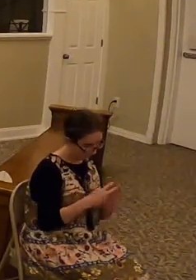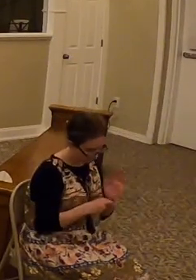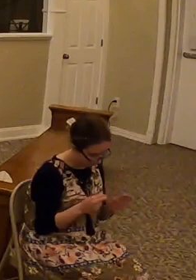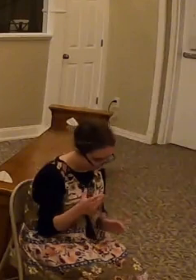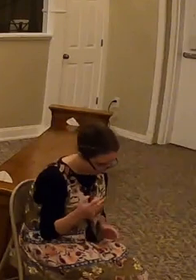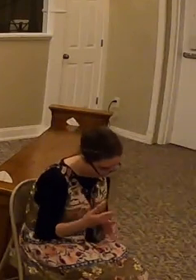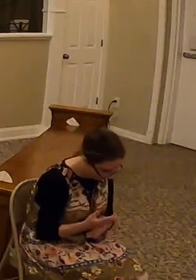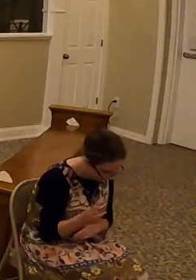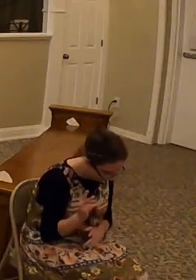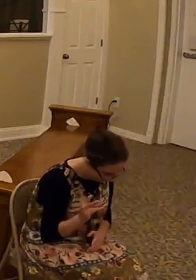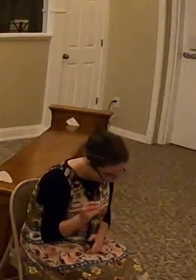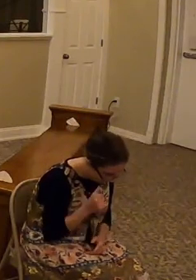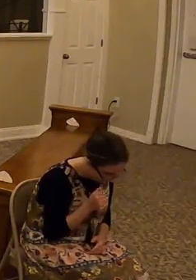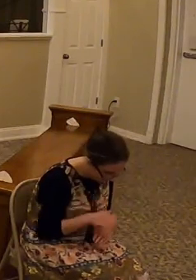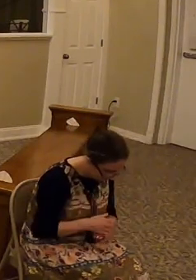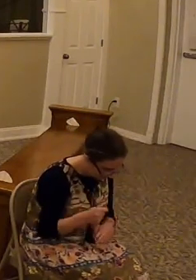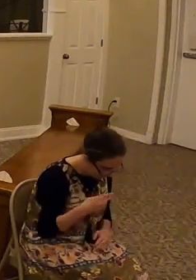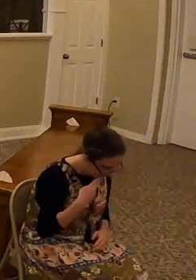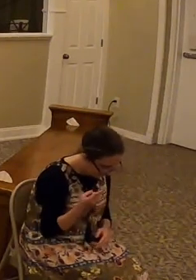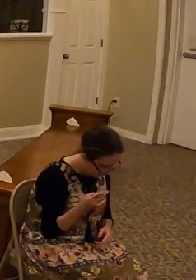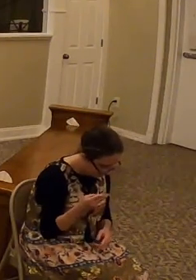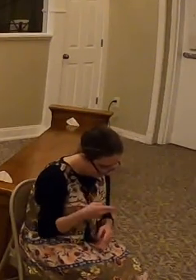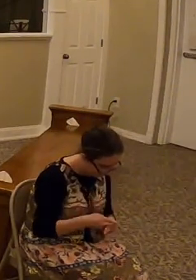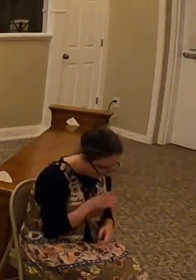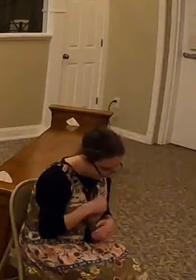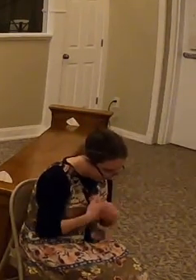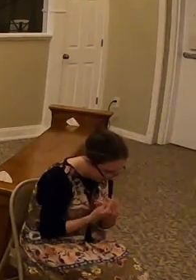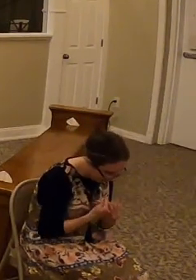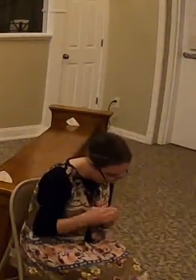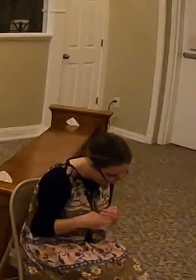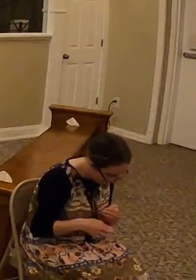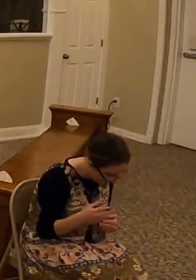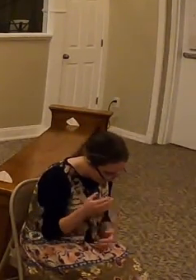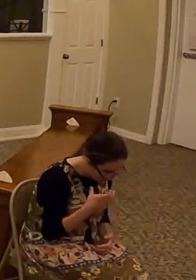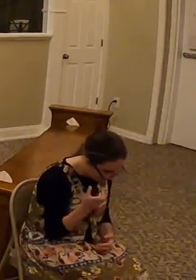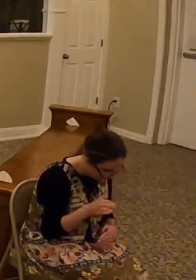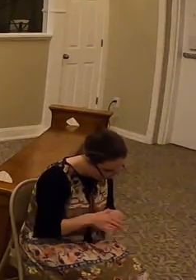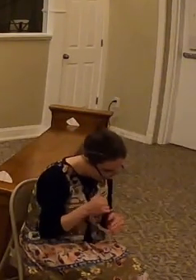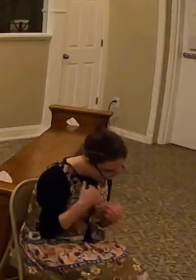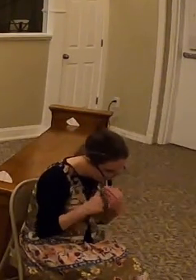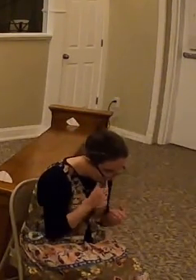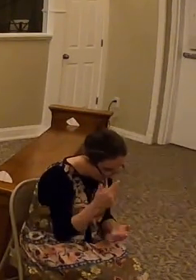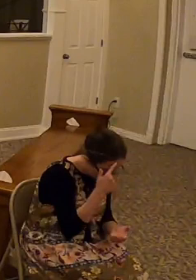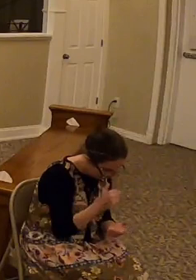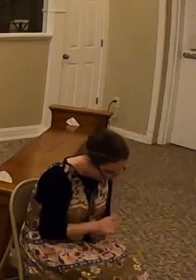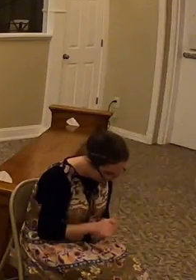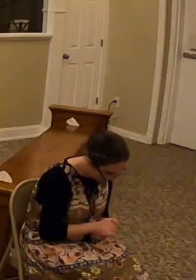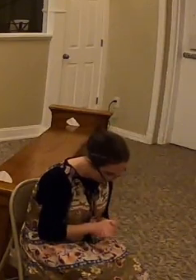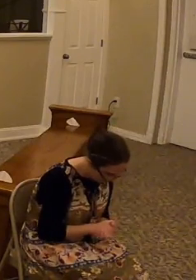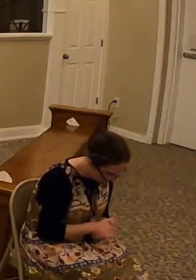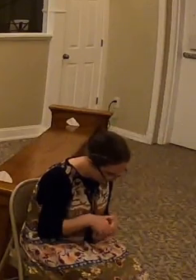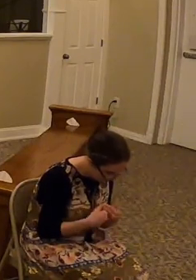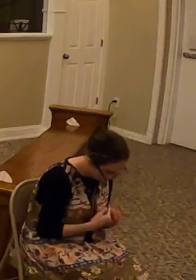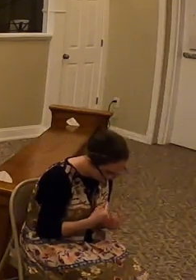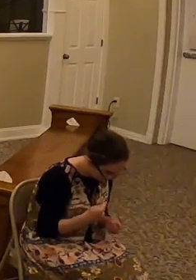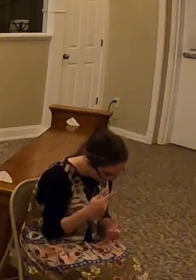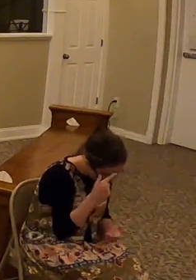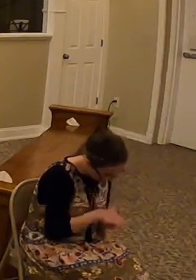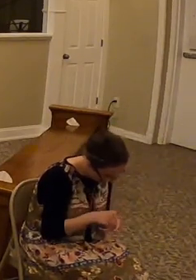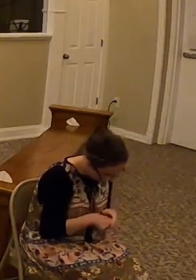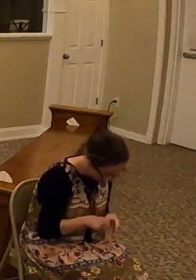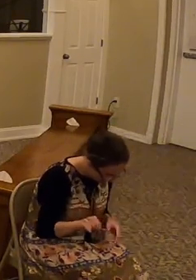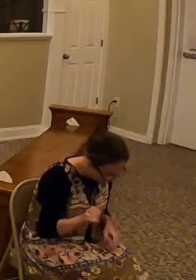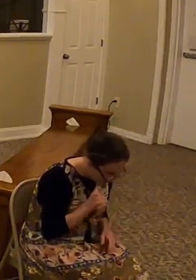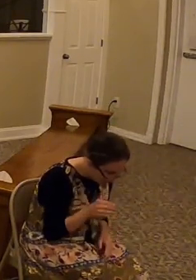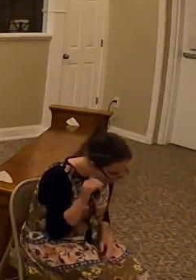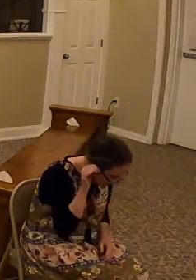13 through 17, for whosoever shall call upon the name of the Lord shall be saved. How then shall they call on him of whom they have not believed? How shall they believe in him of whom